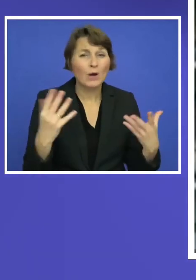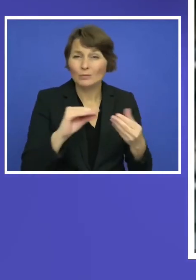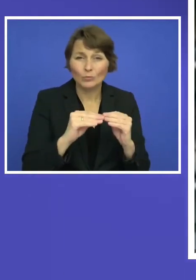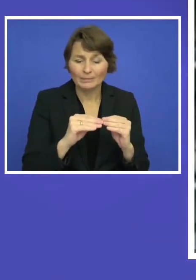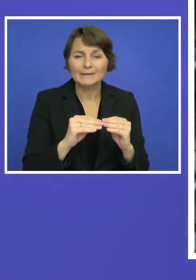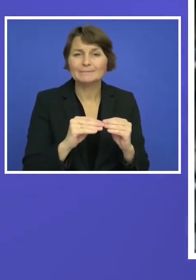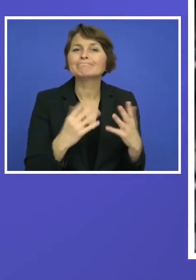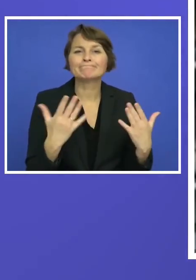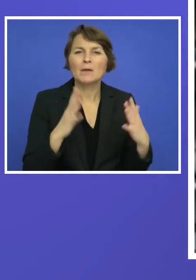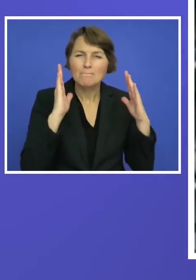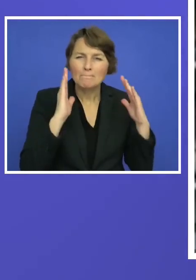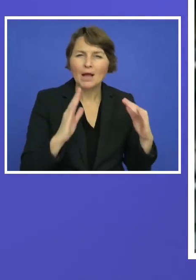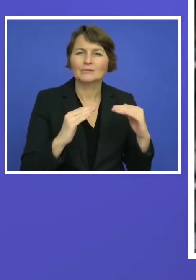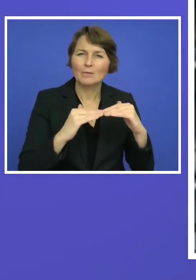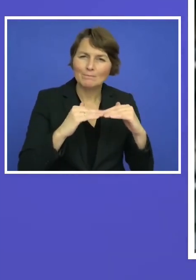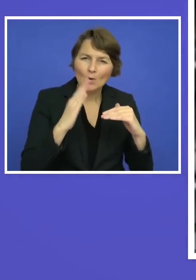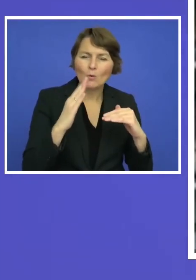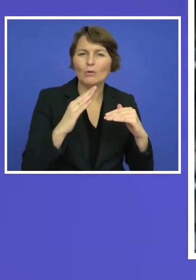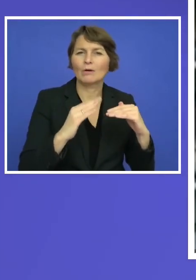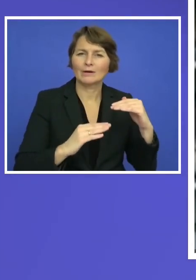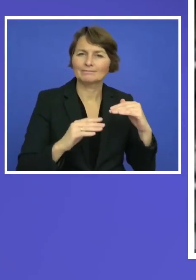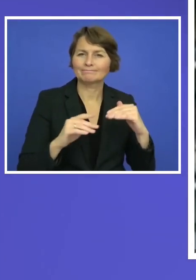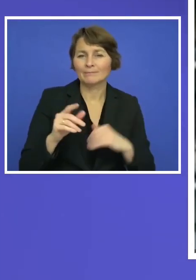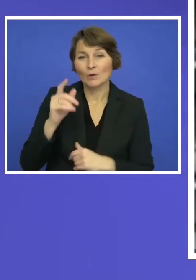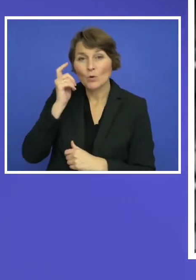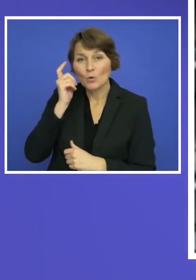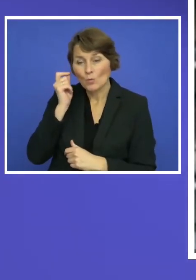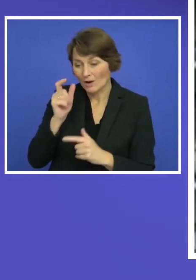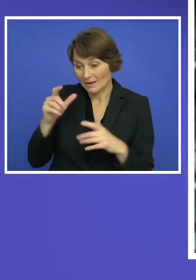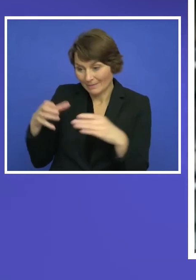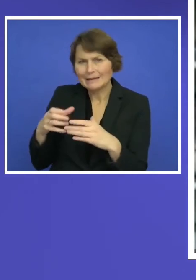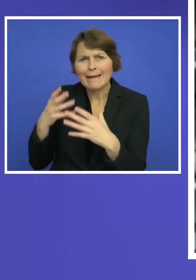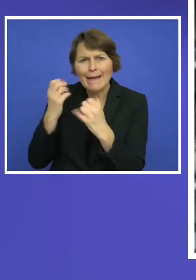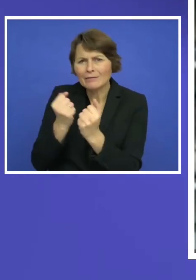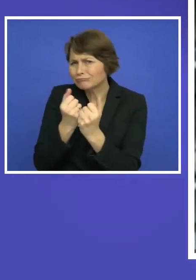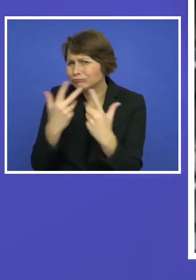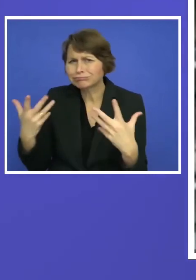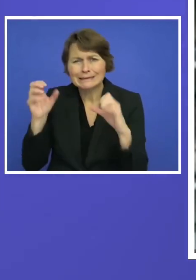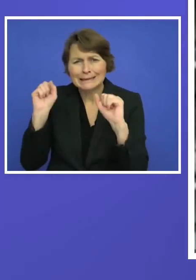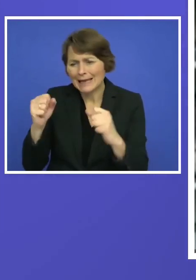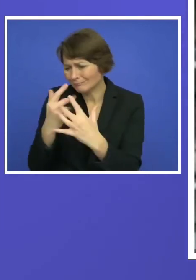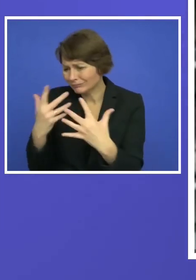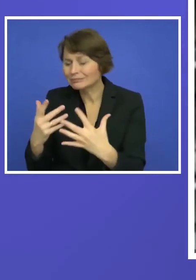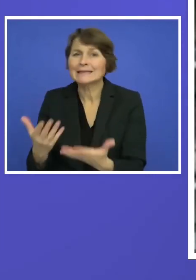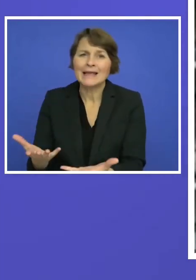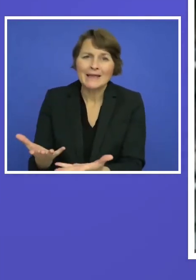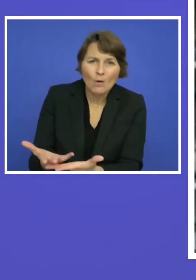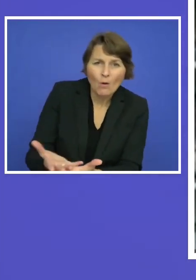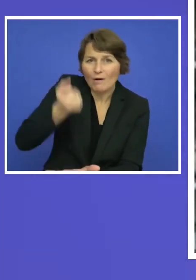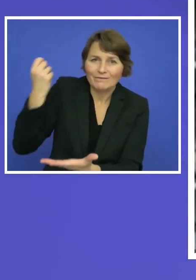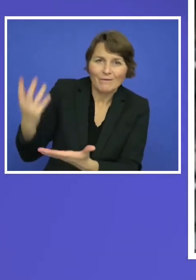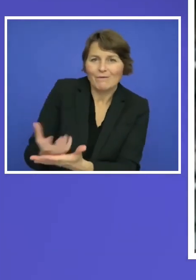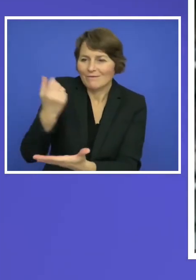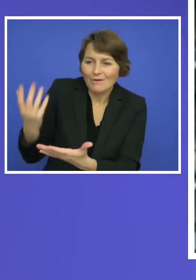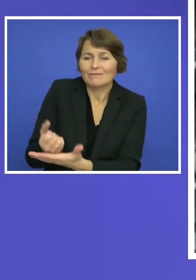maximize women's talents and empower women to participate in the labor